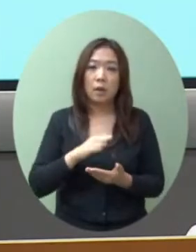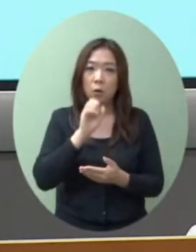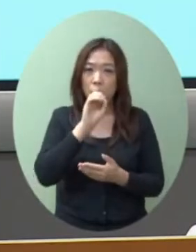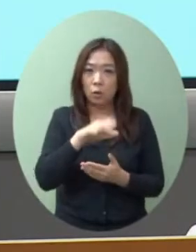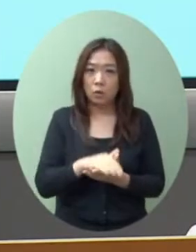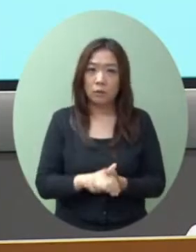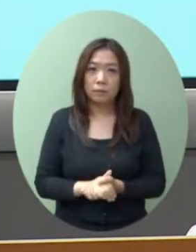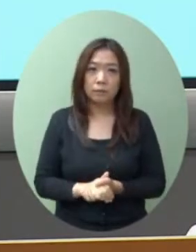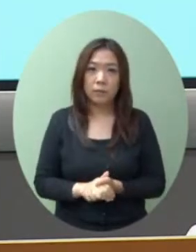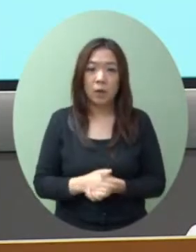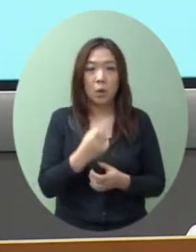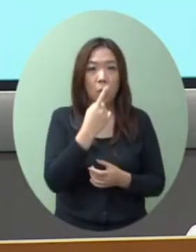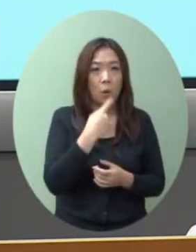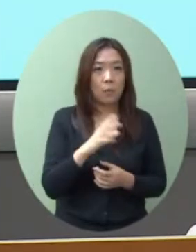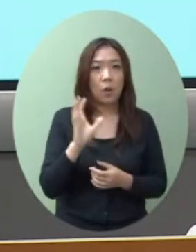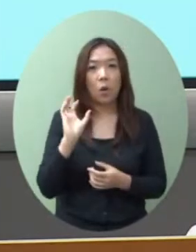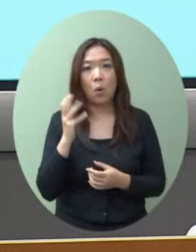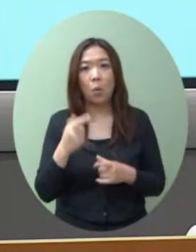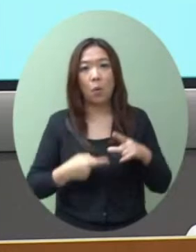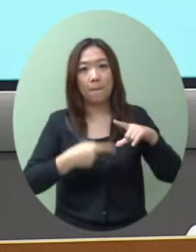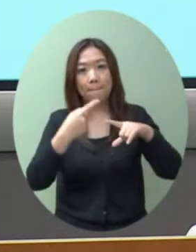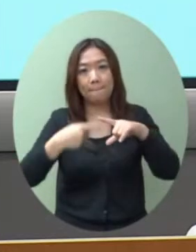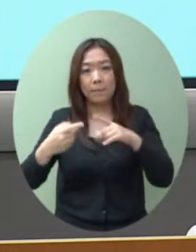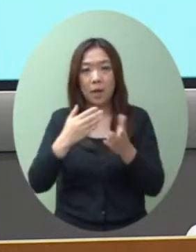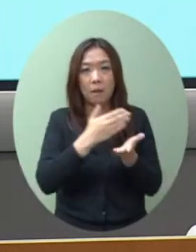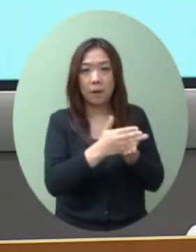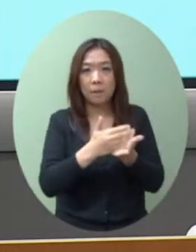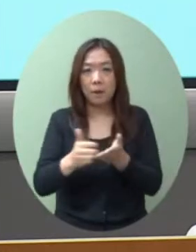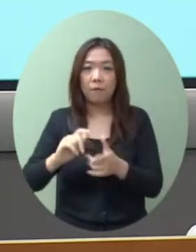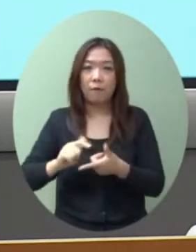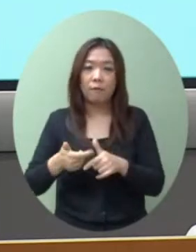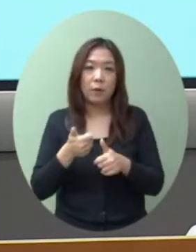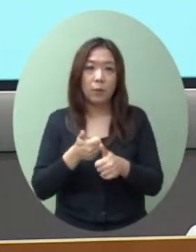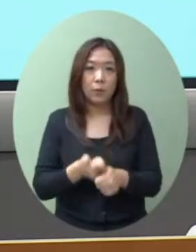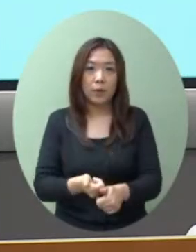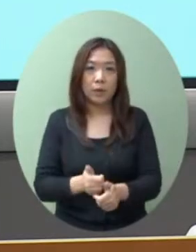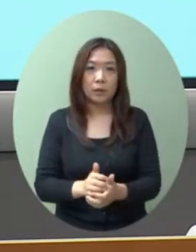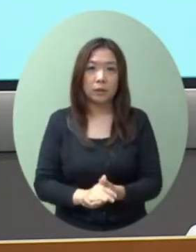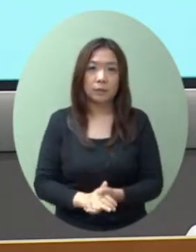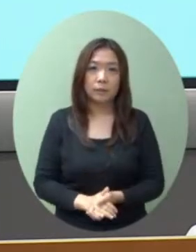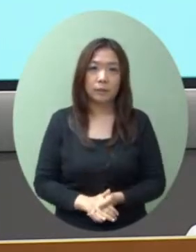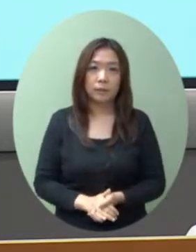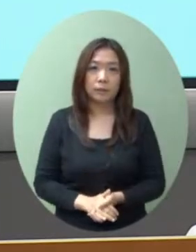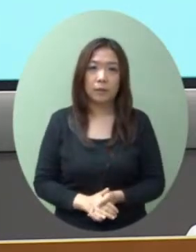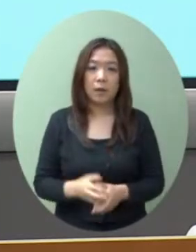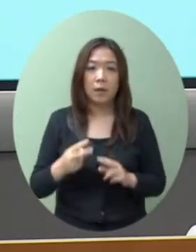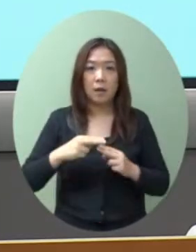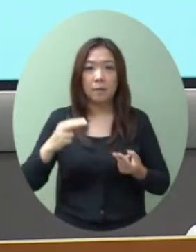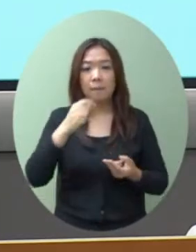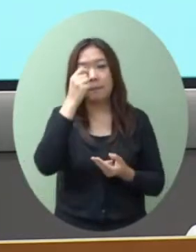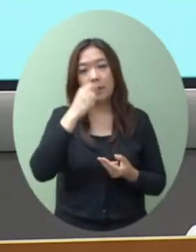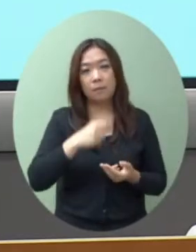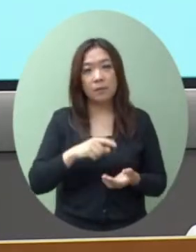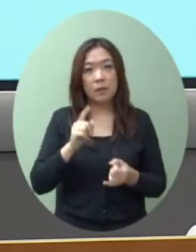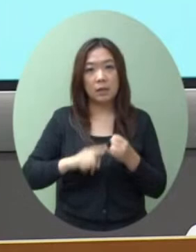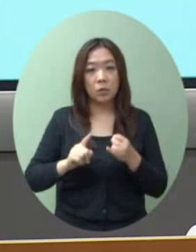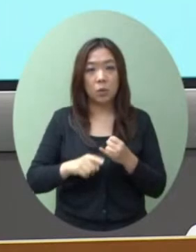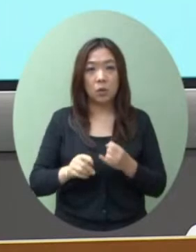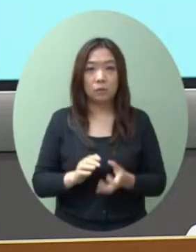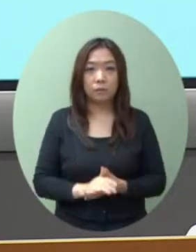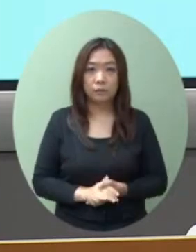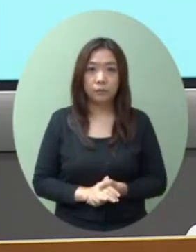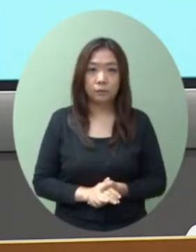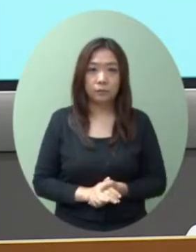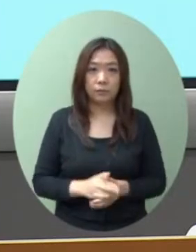operation of the red and yellow code and the hotel arrangements, I would defer to the Health Bureau to answer.